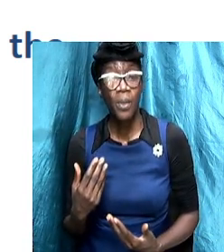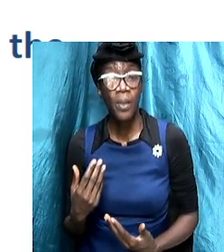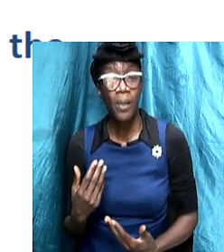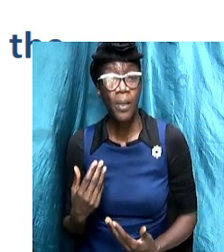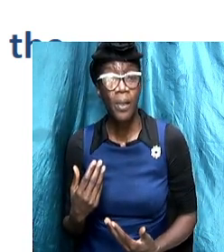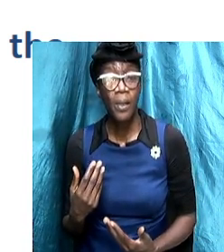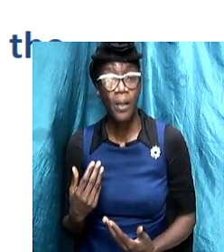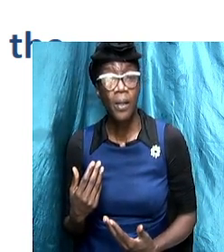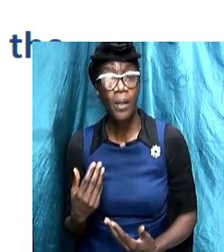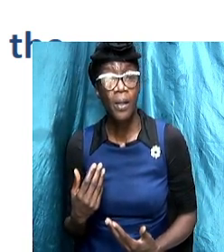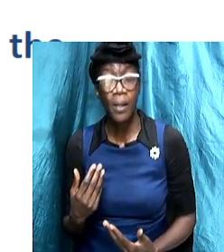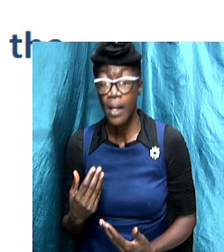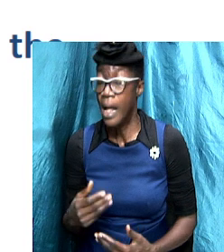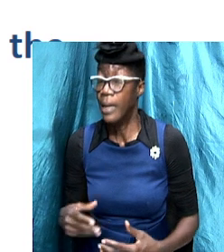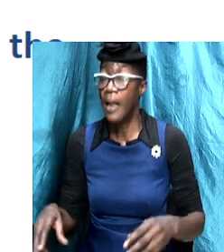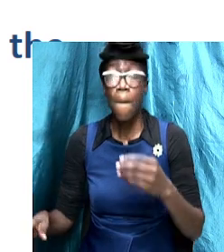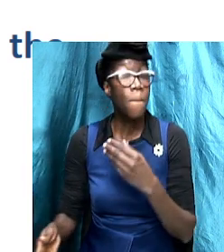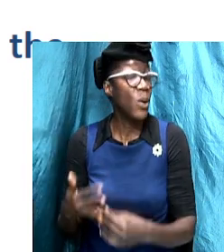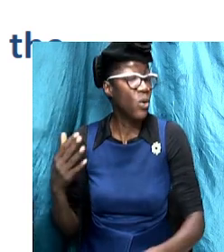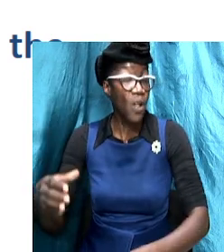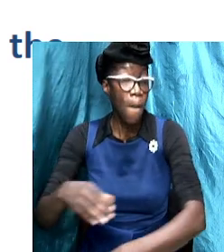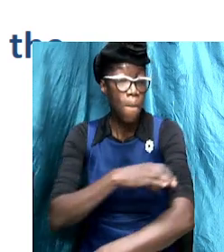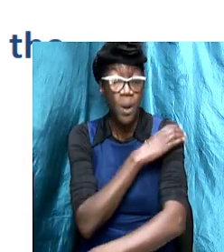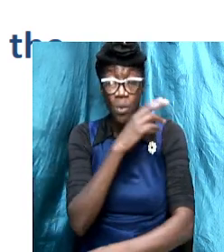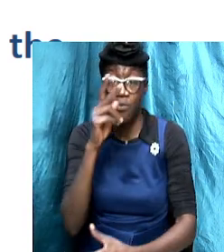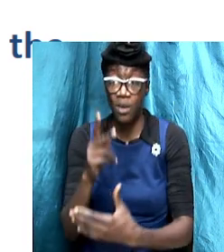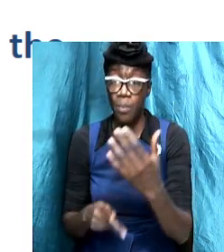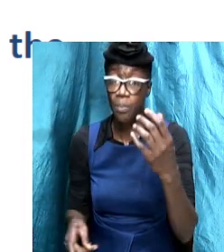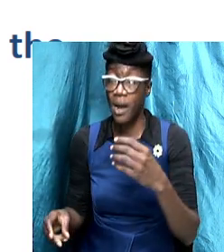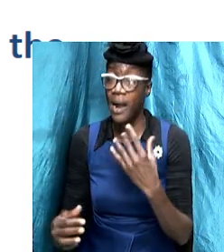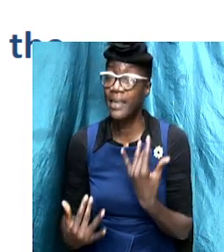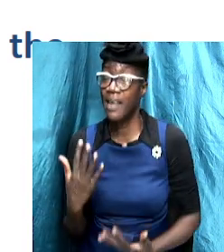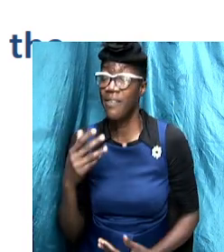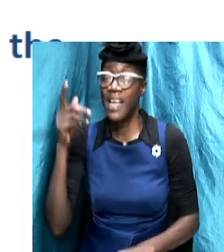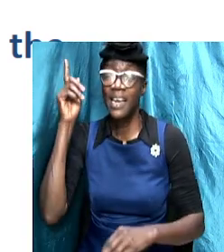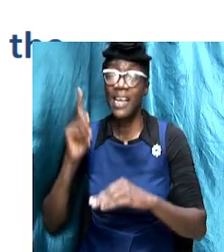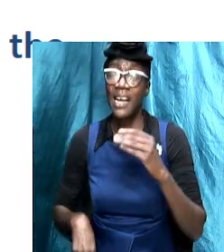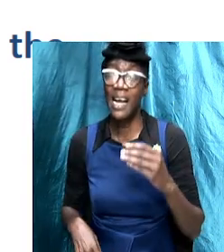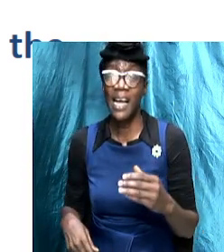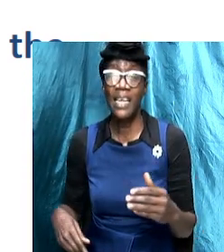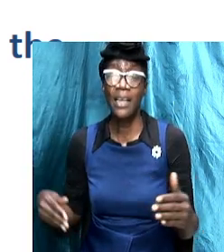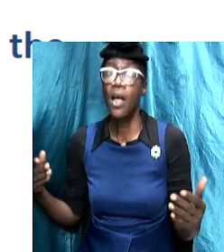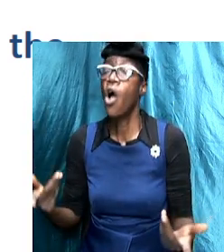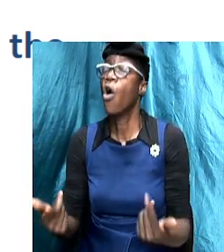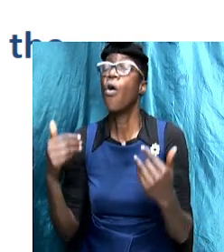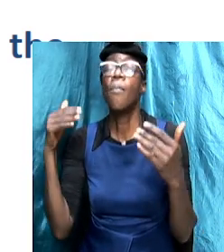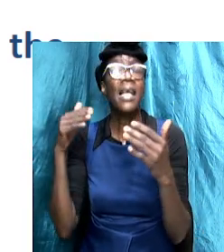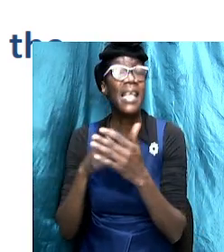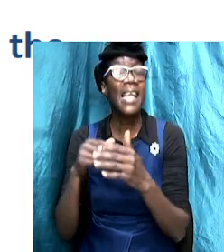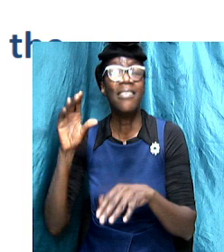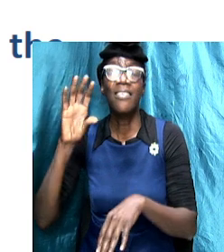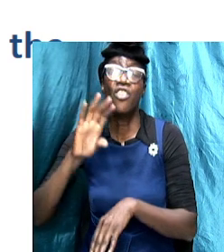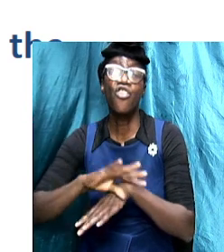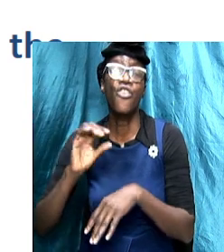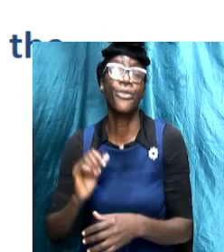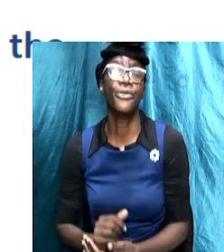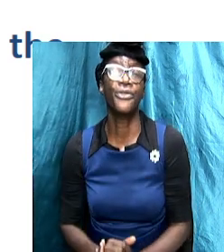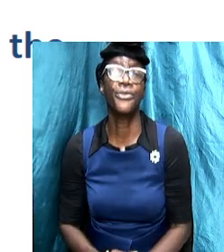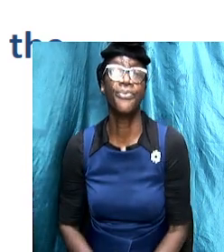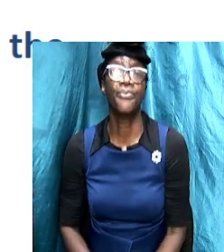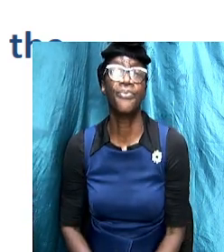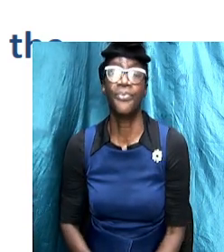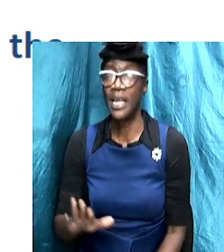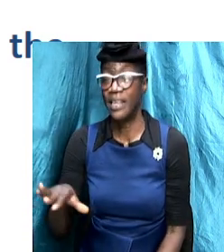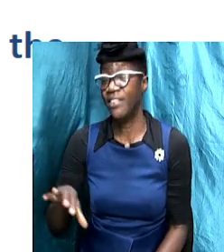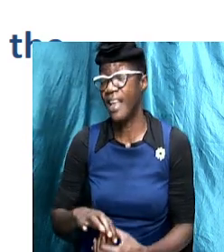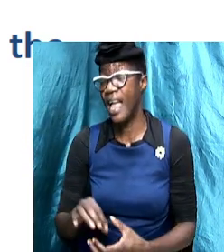at it, the most powerful part of hell, cannot prevail against the church. Child of